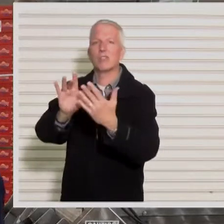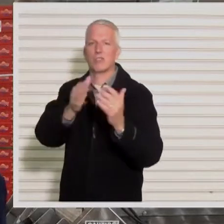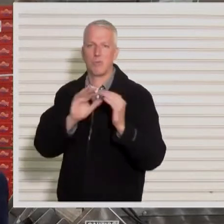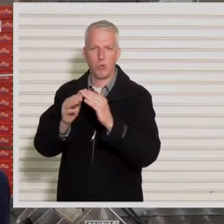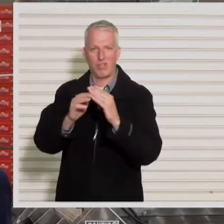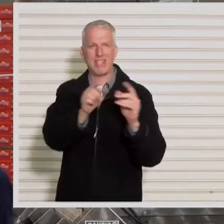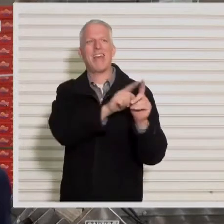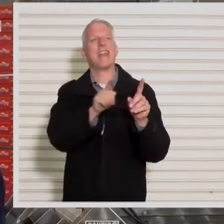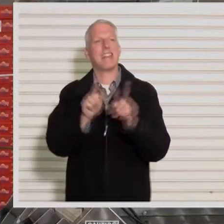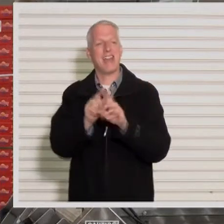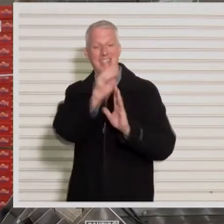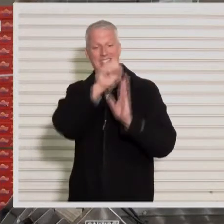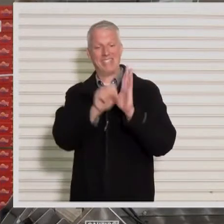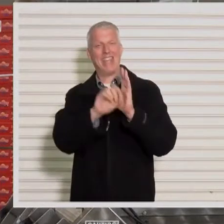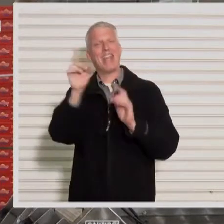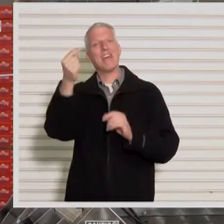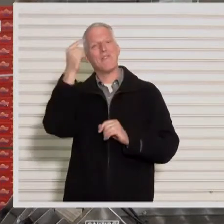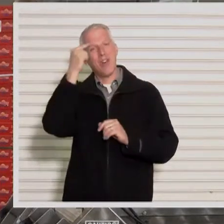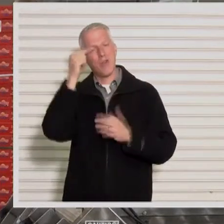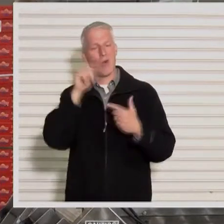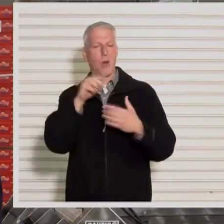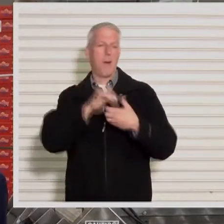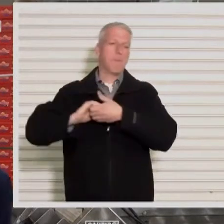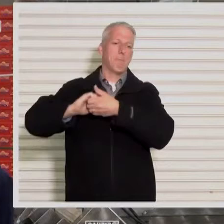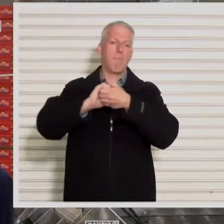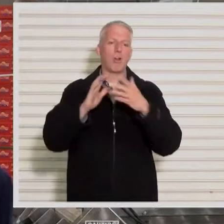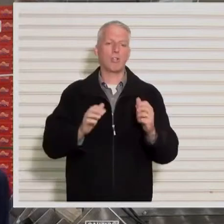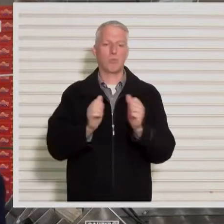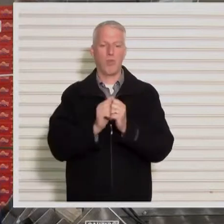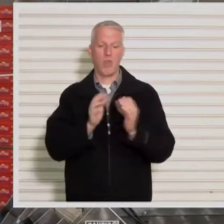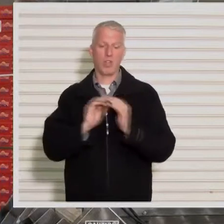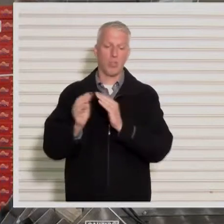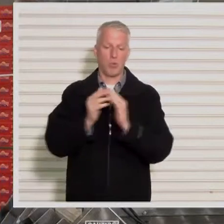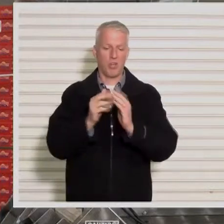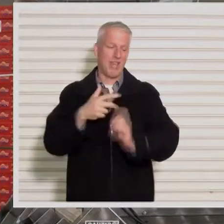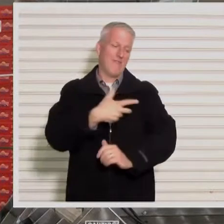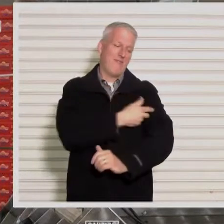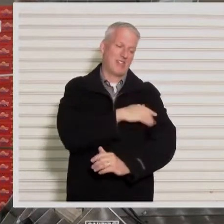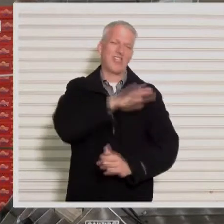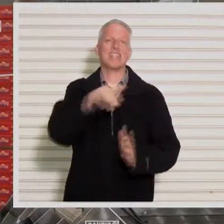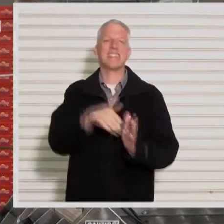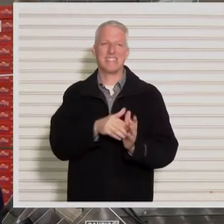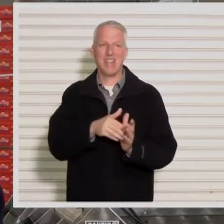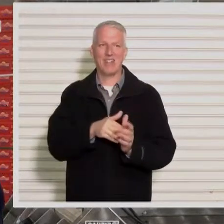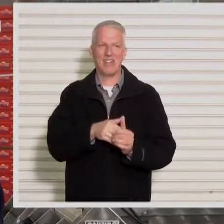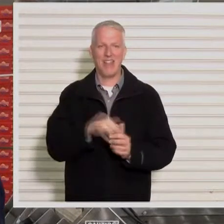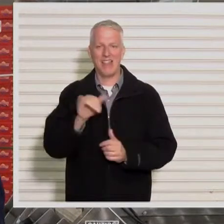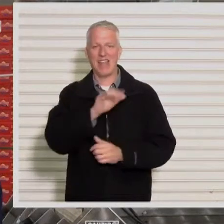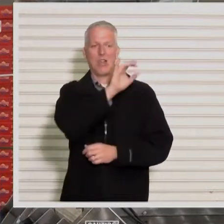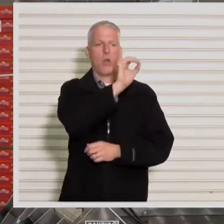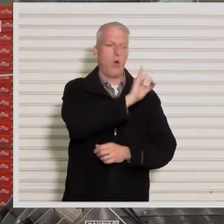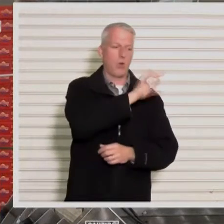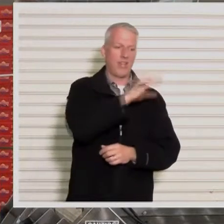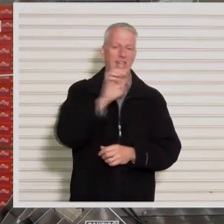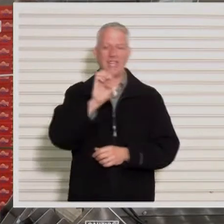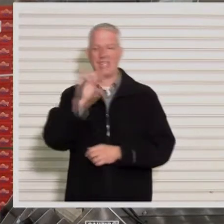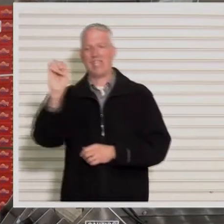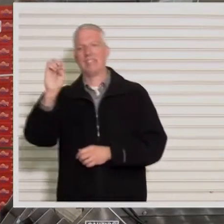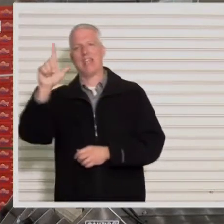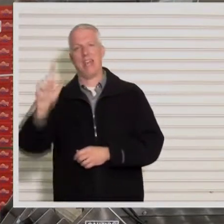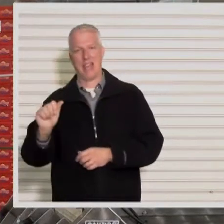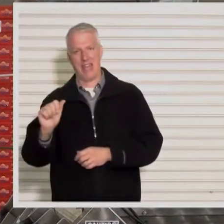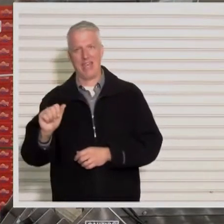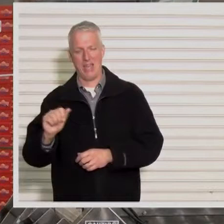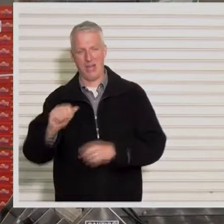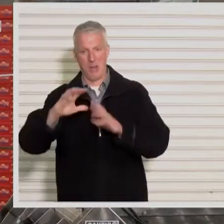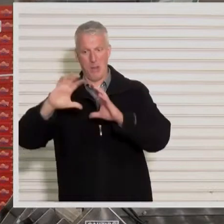like the state-federal partnerships with community vaccination centers like the ones in Oakland and East LA, mobile